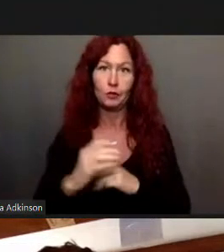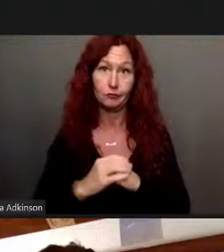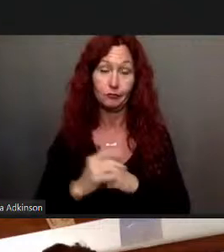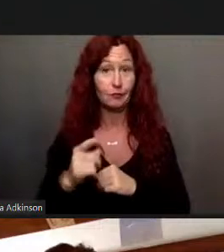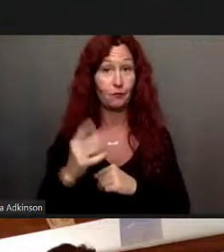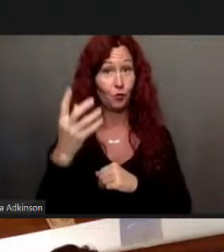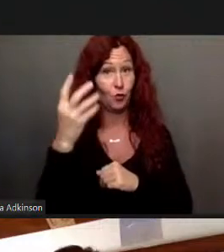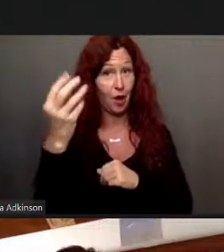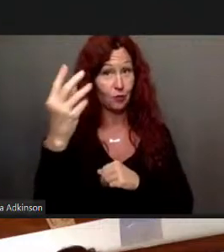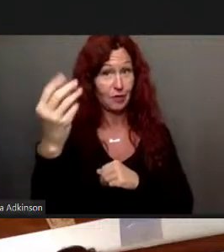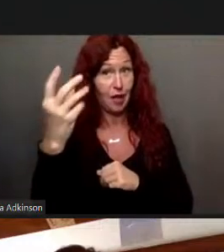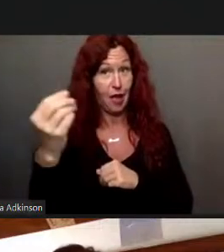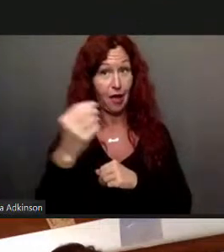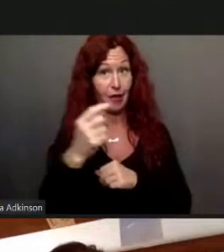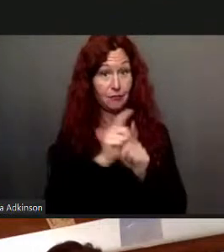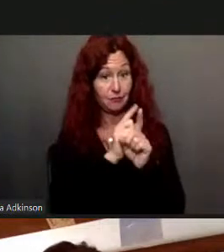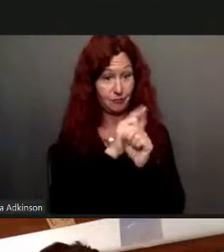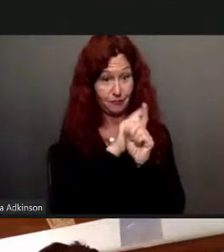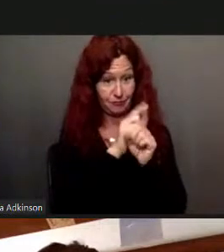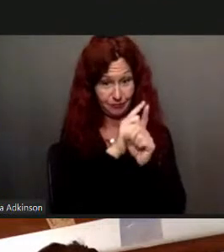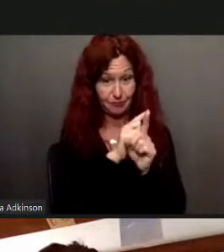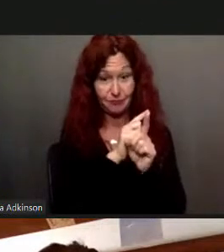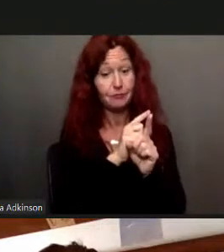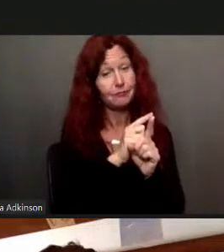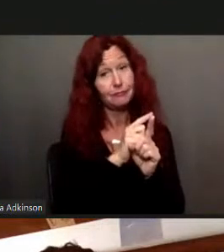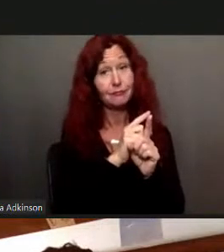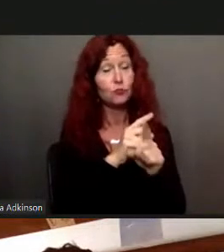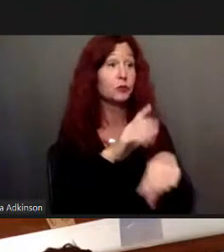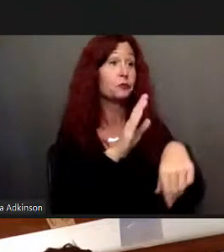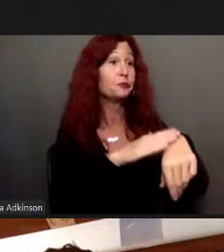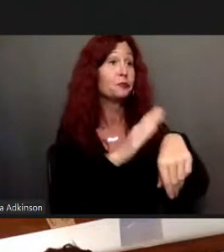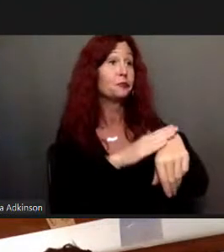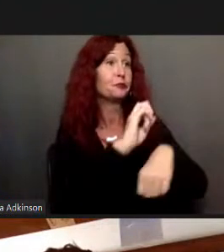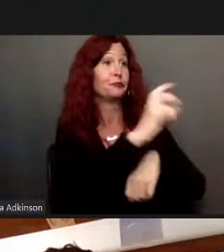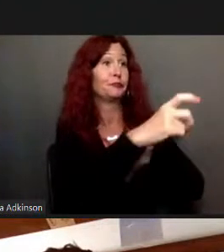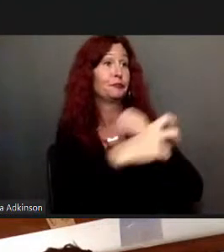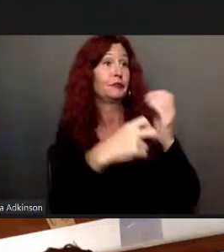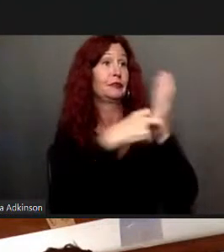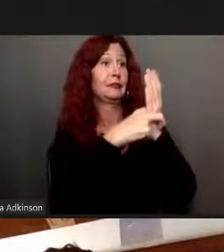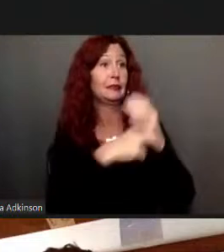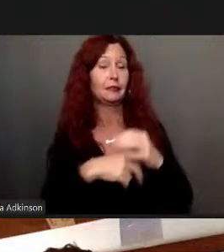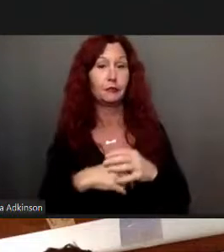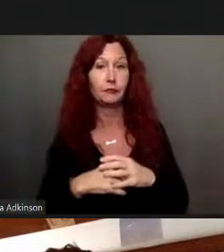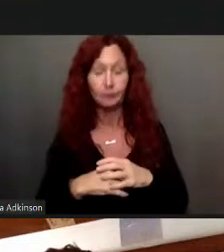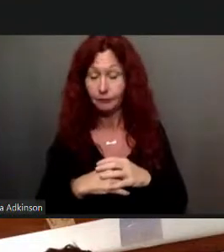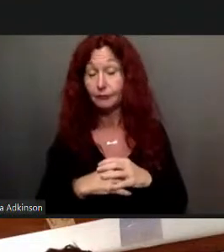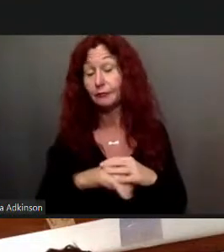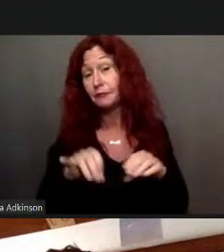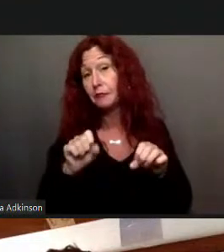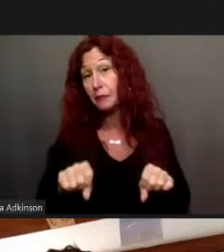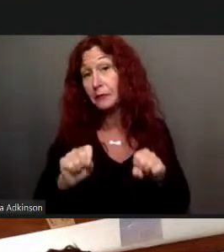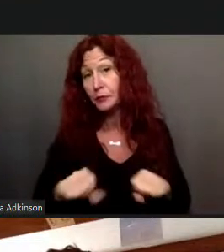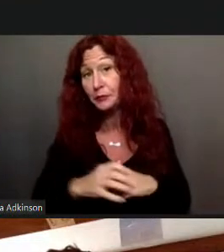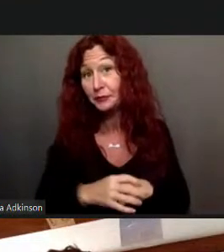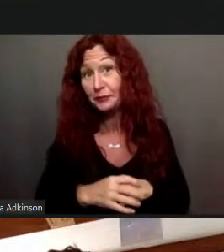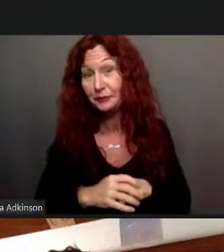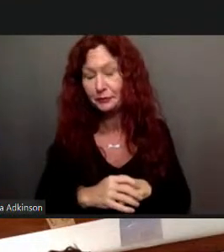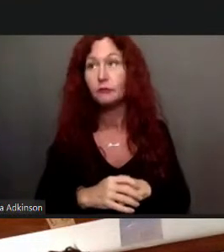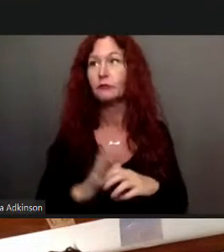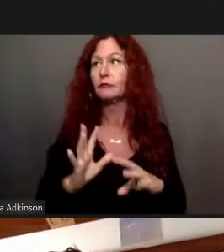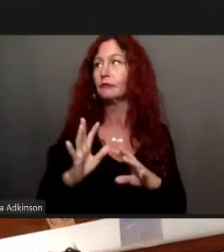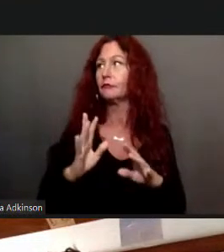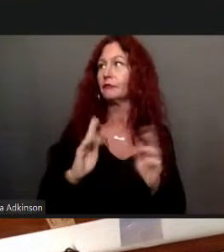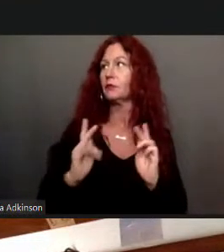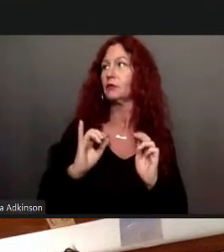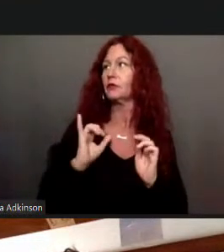tap you on the shoulder and give you a civil citation. And if that's what it takes to get people to pay attention to what they have to do,